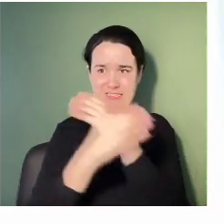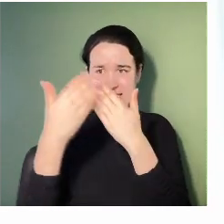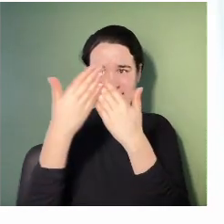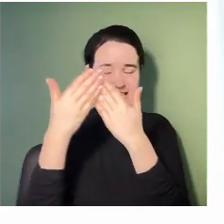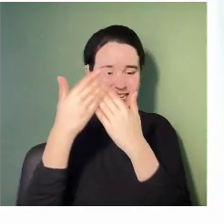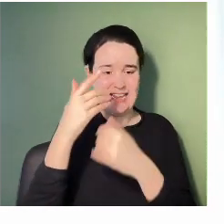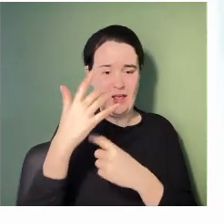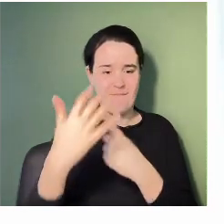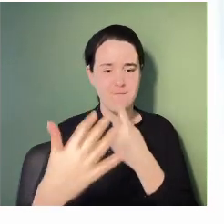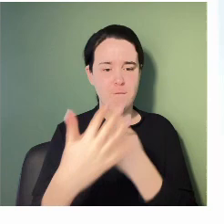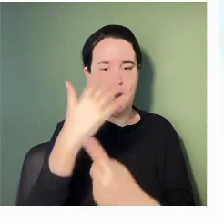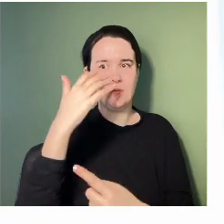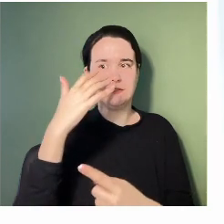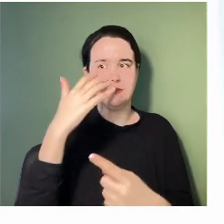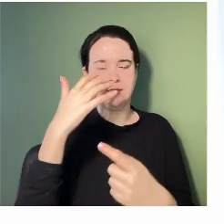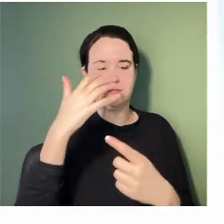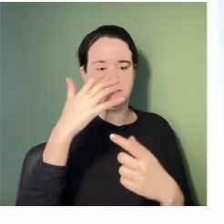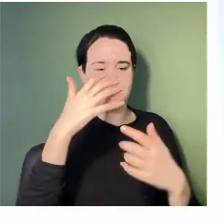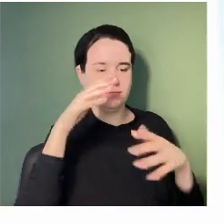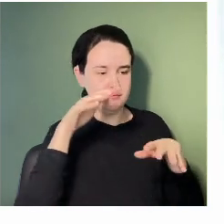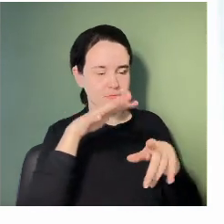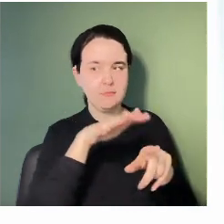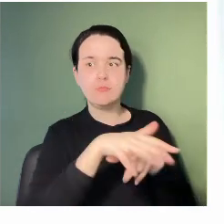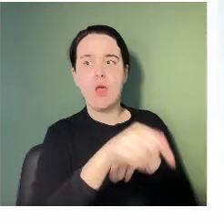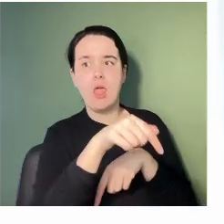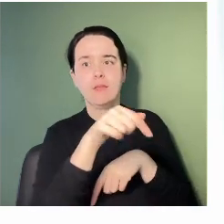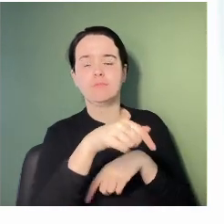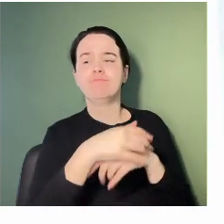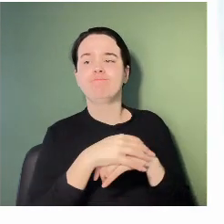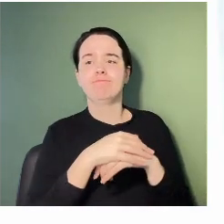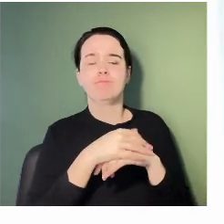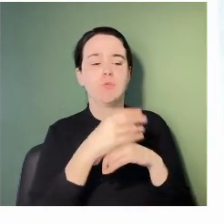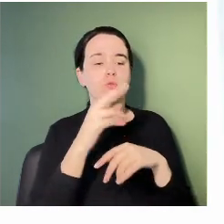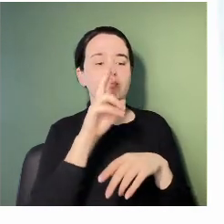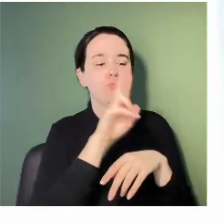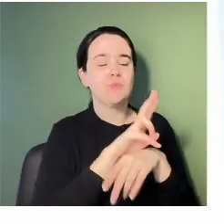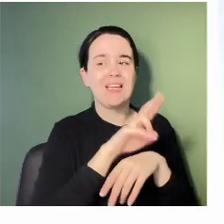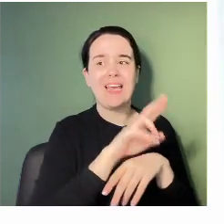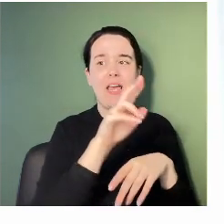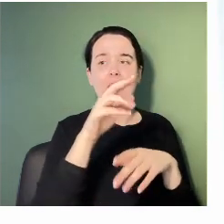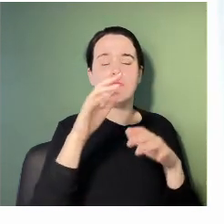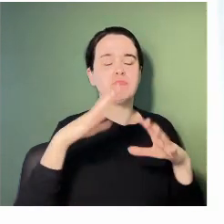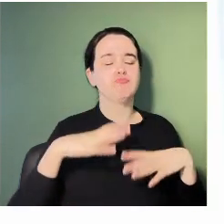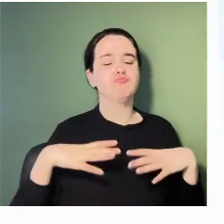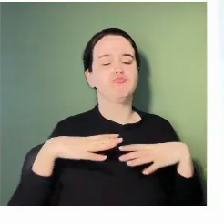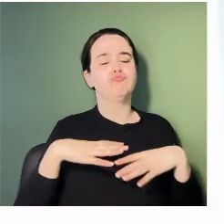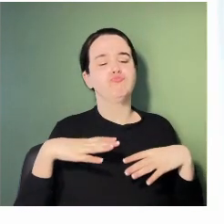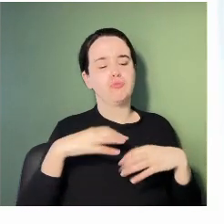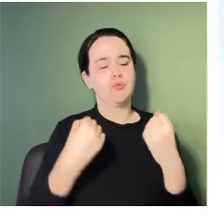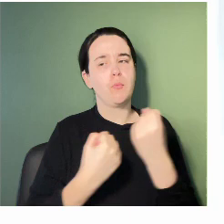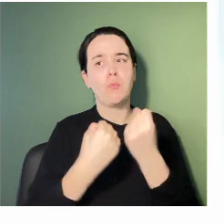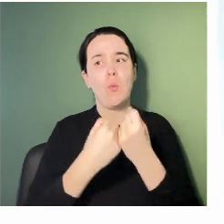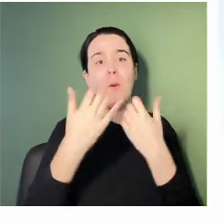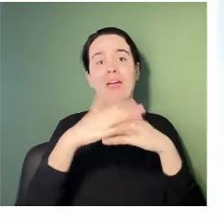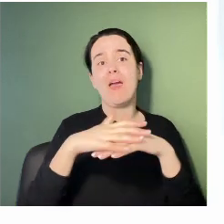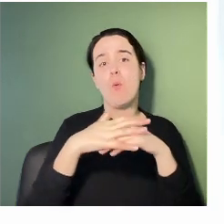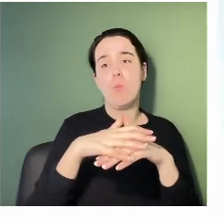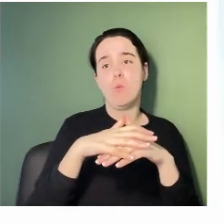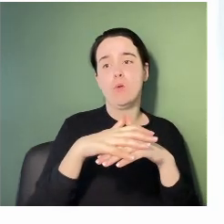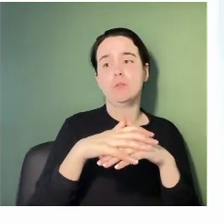in that context. One of the findings was about the use of informal support networks. I think now we can also say